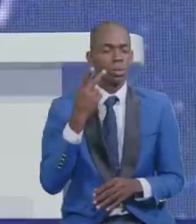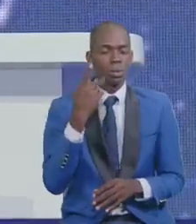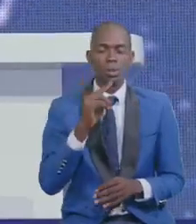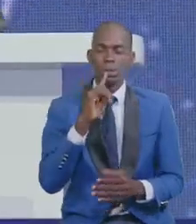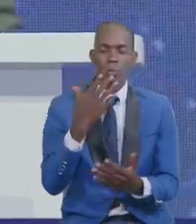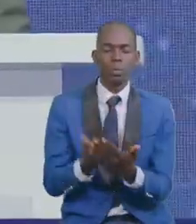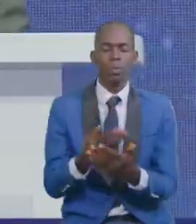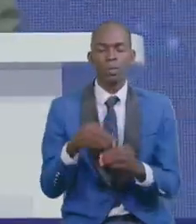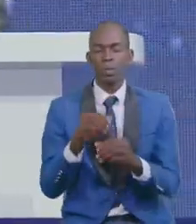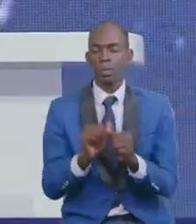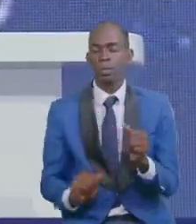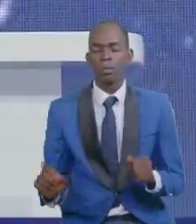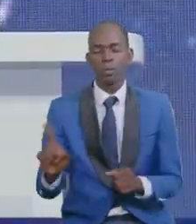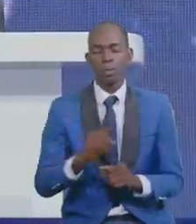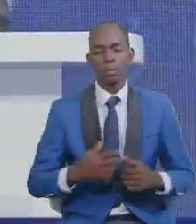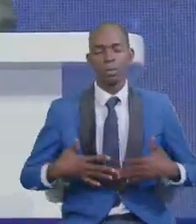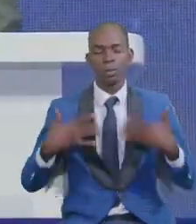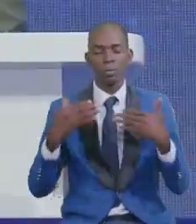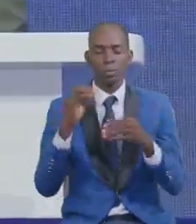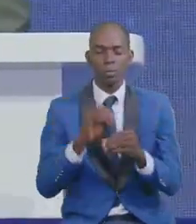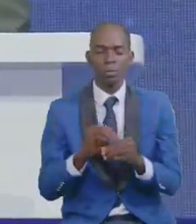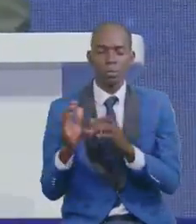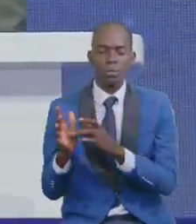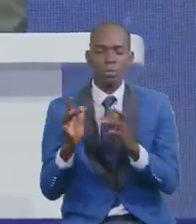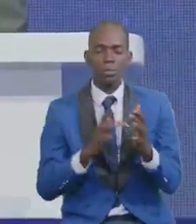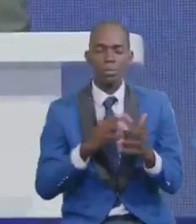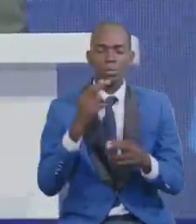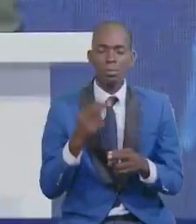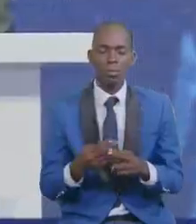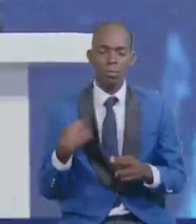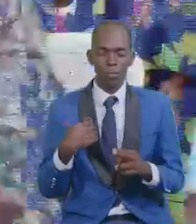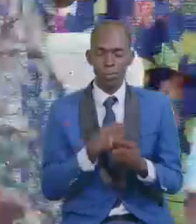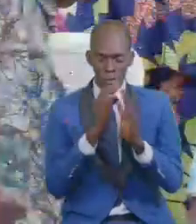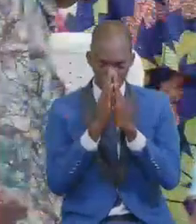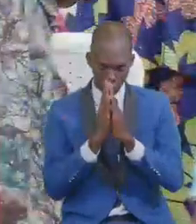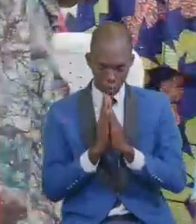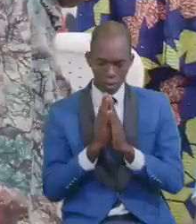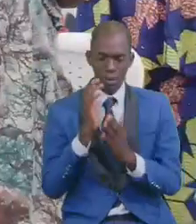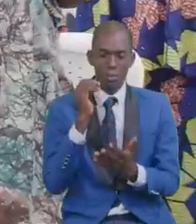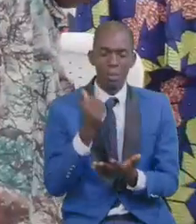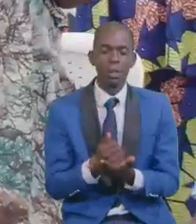life. In Jesus' name we pray.